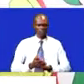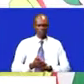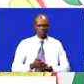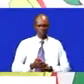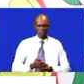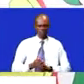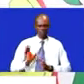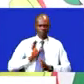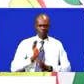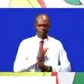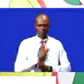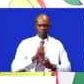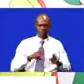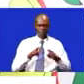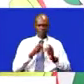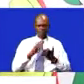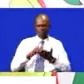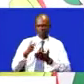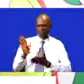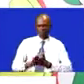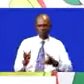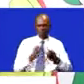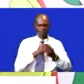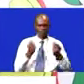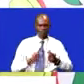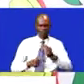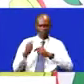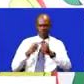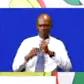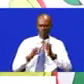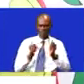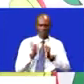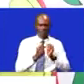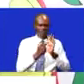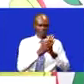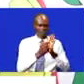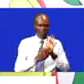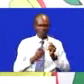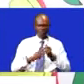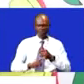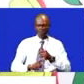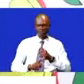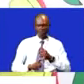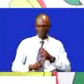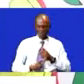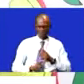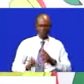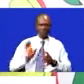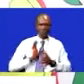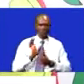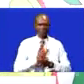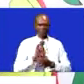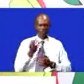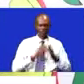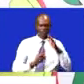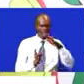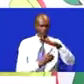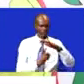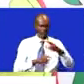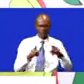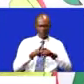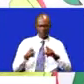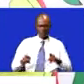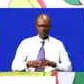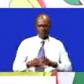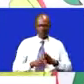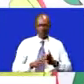of the commission. Most of the resolutions we have come up with as Council of Ministers or a sectoral Council